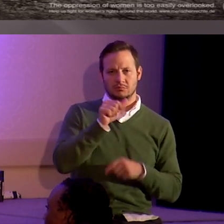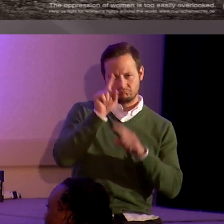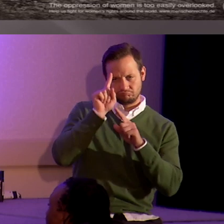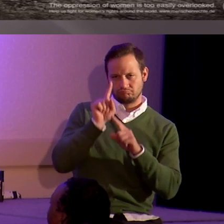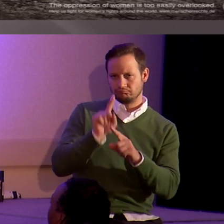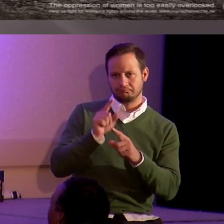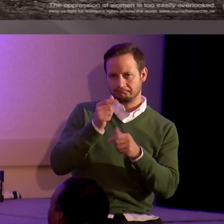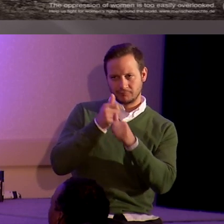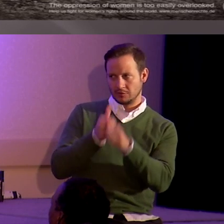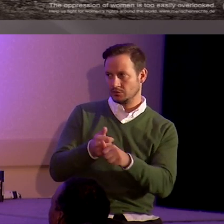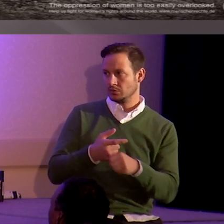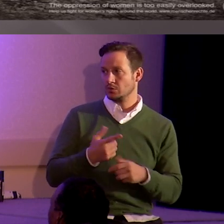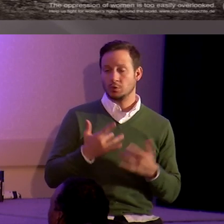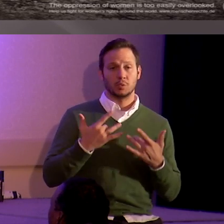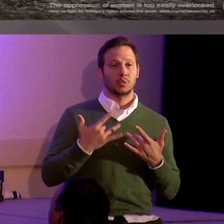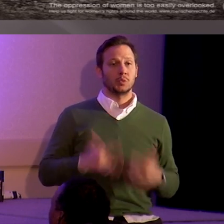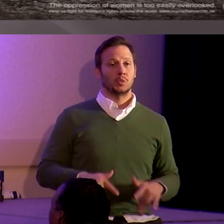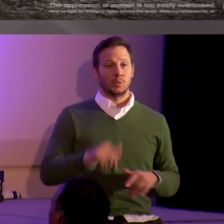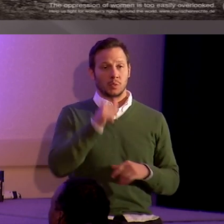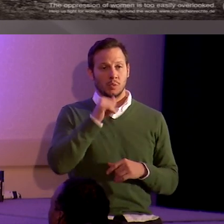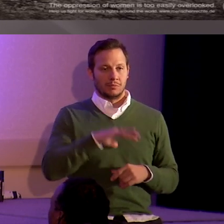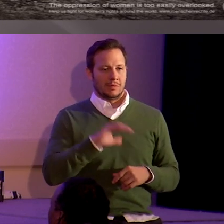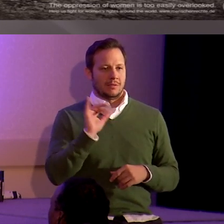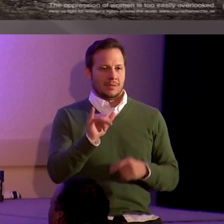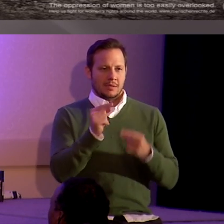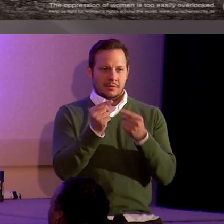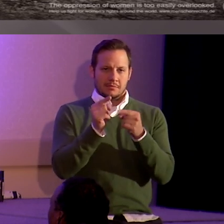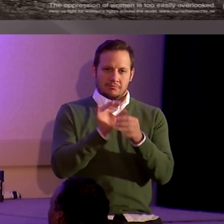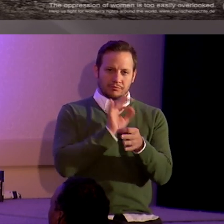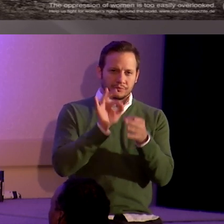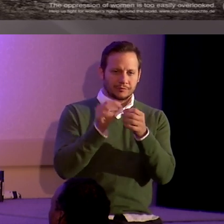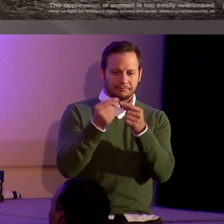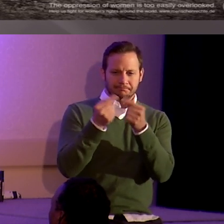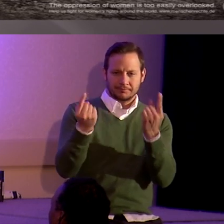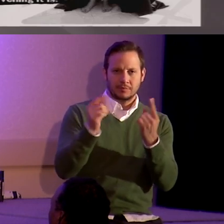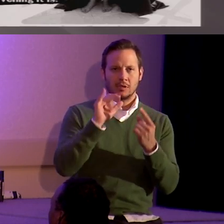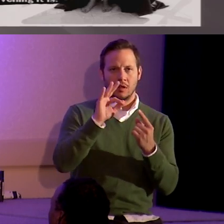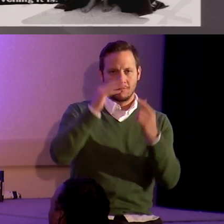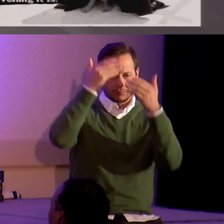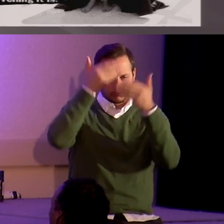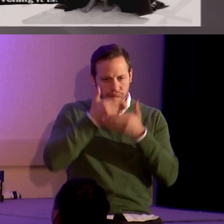the antithesis of the ideal veiled and submissive woman.